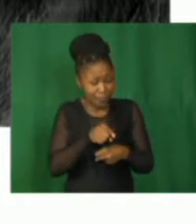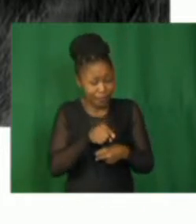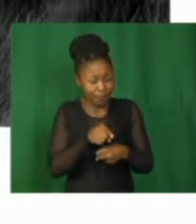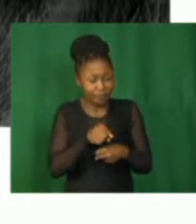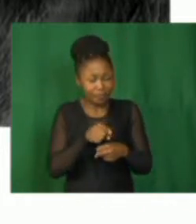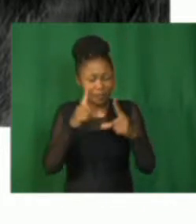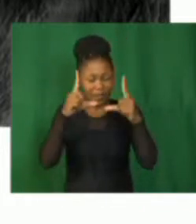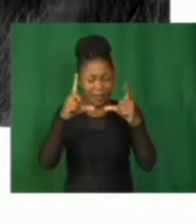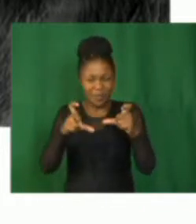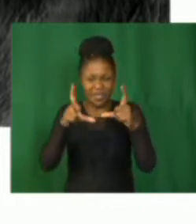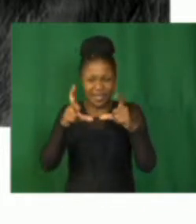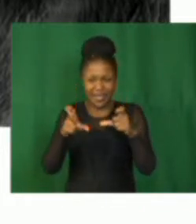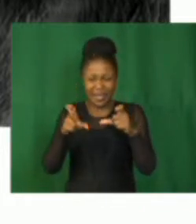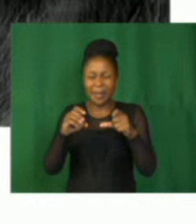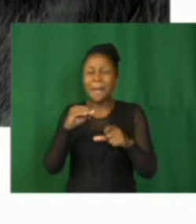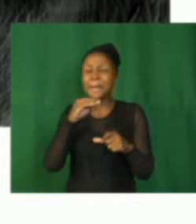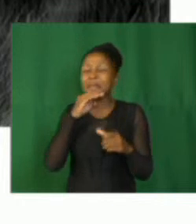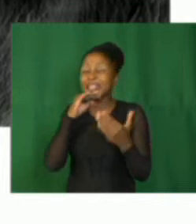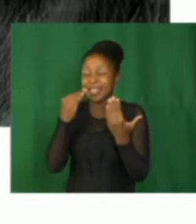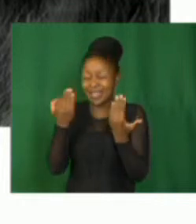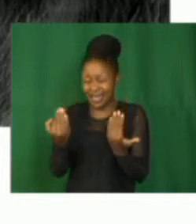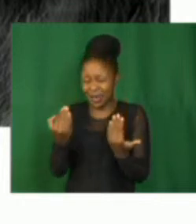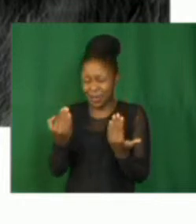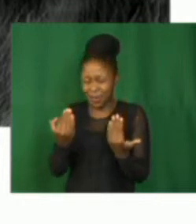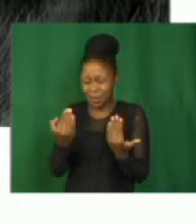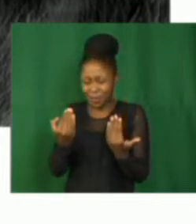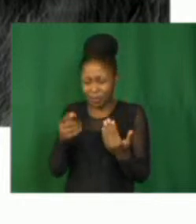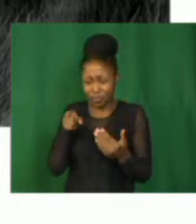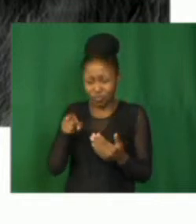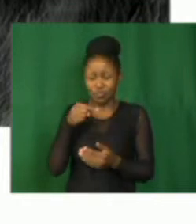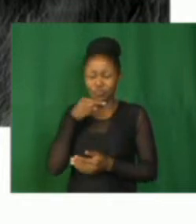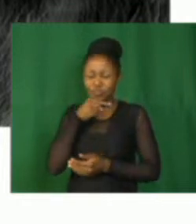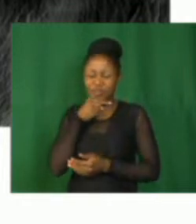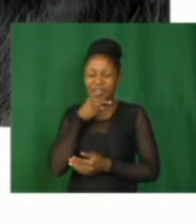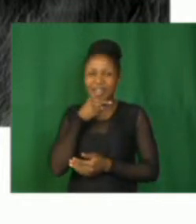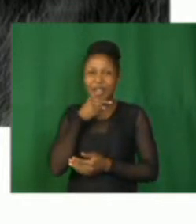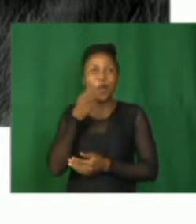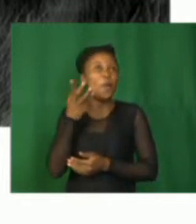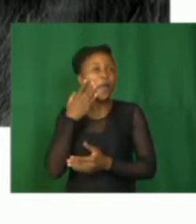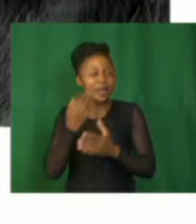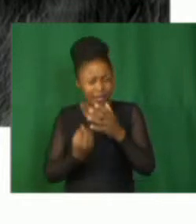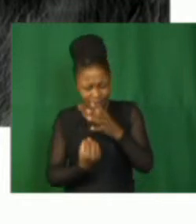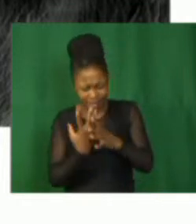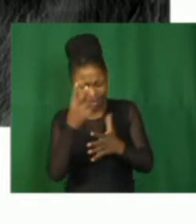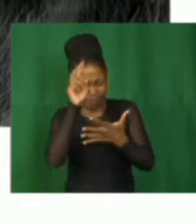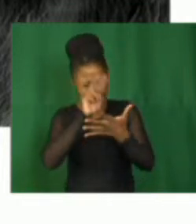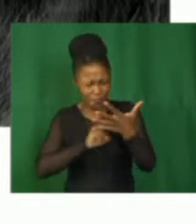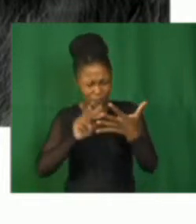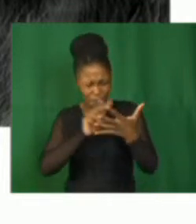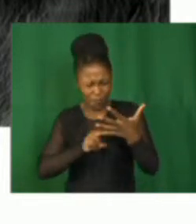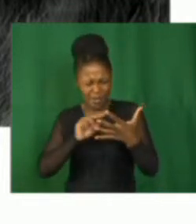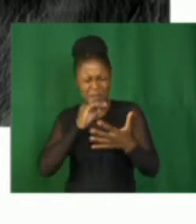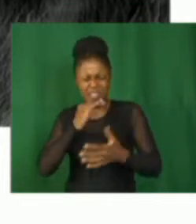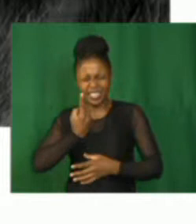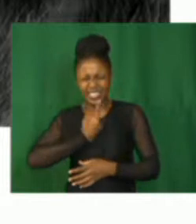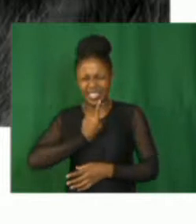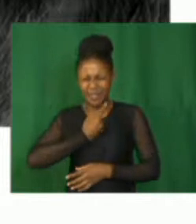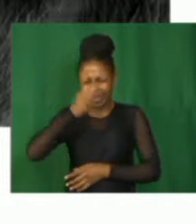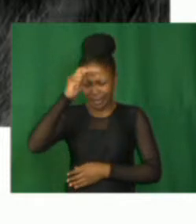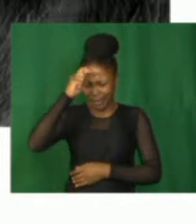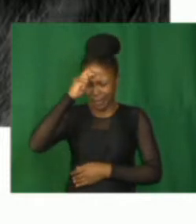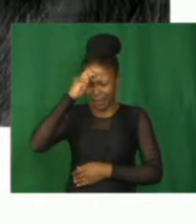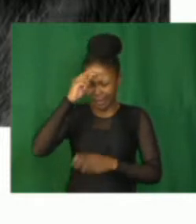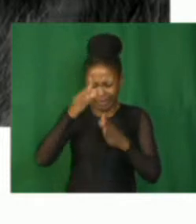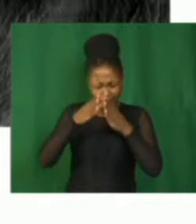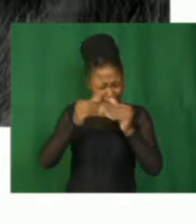reading a passage, or even you can start reading a passage yourself, be in a position to predict what that passage